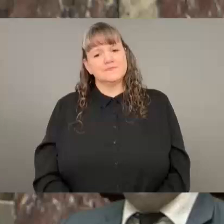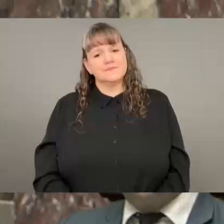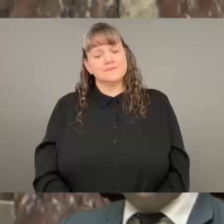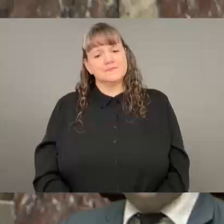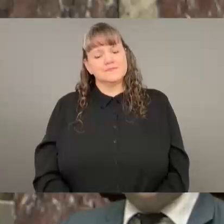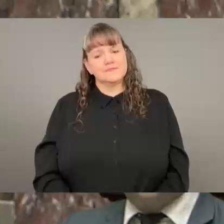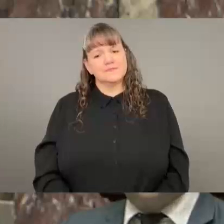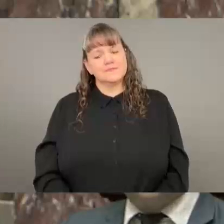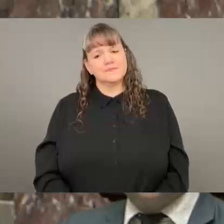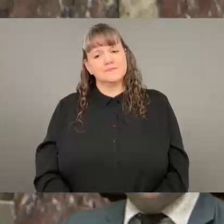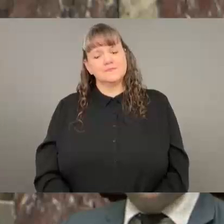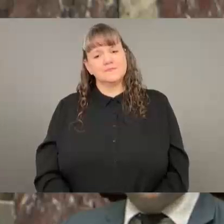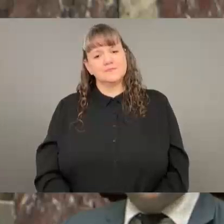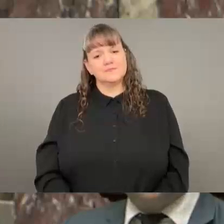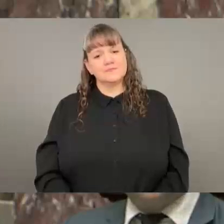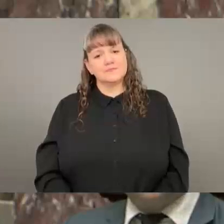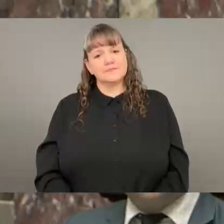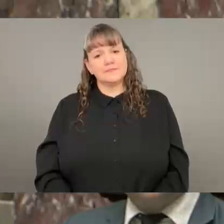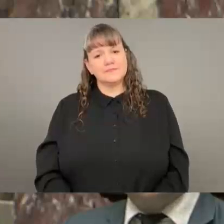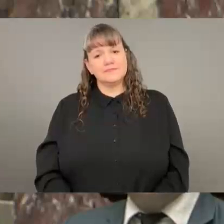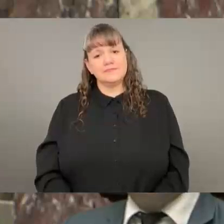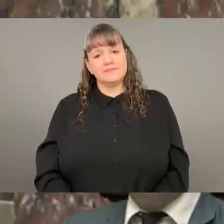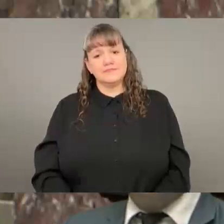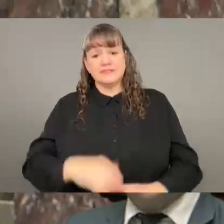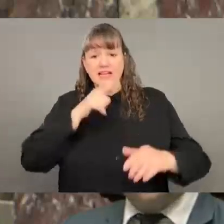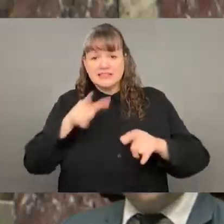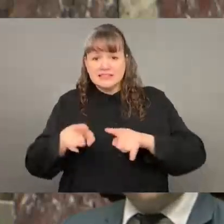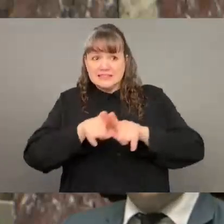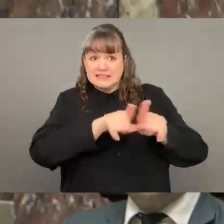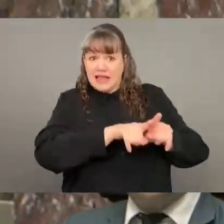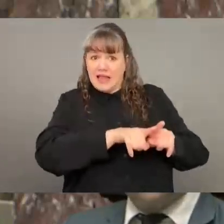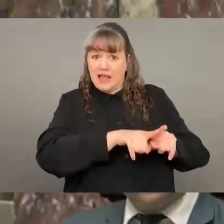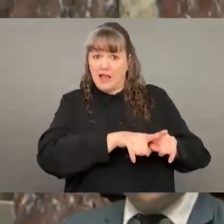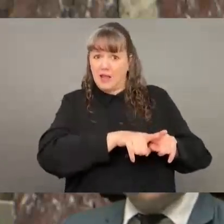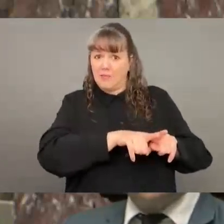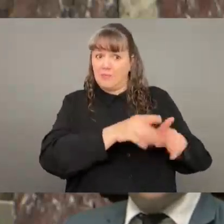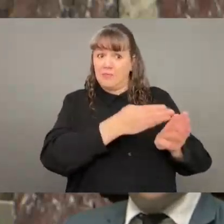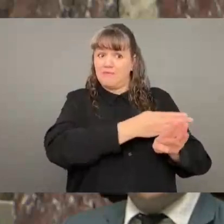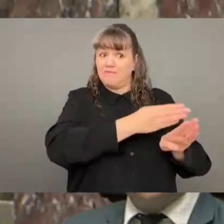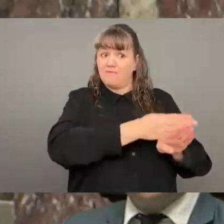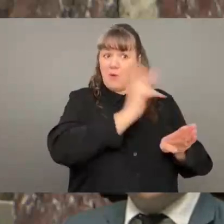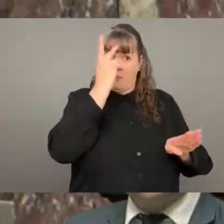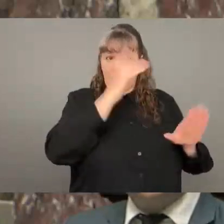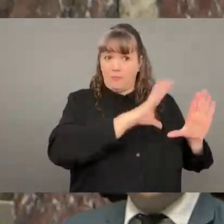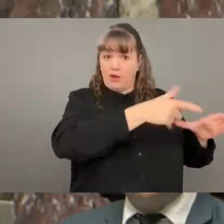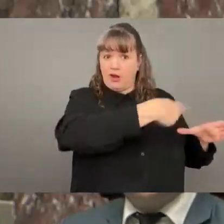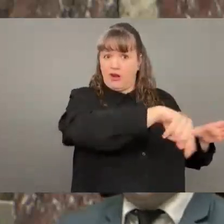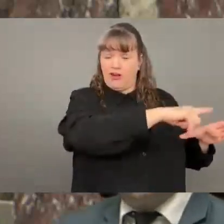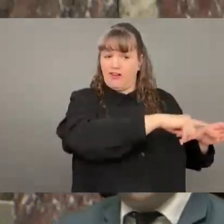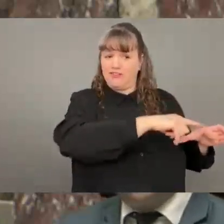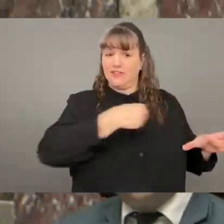Unlike the members opposite, we've made the largest investment in policing in our province's history.